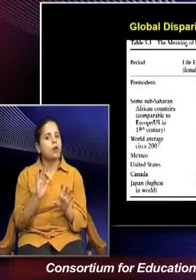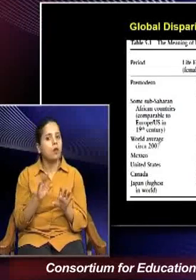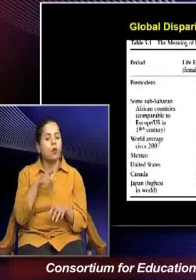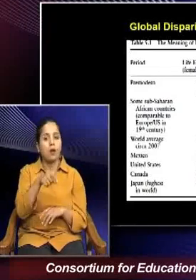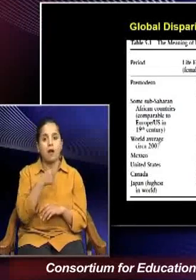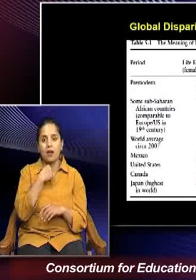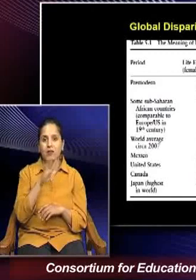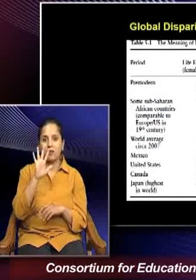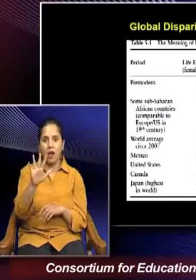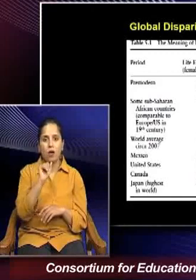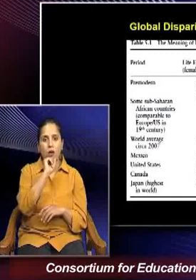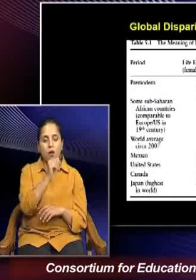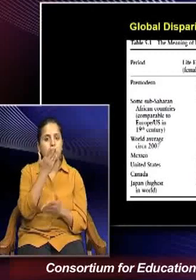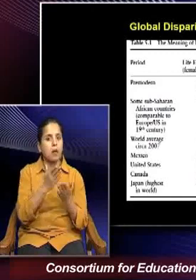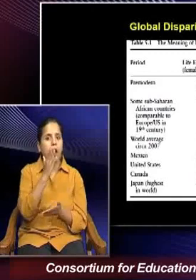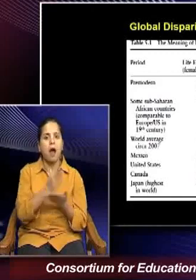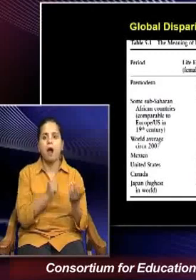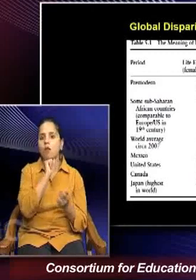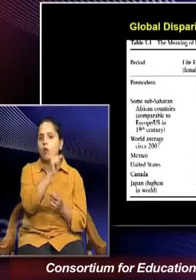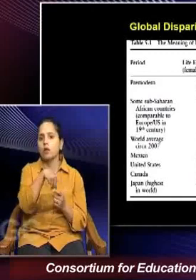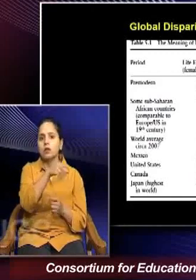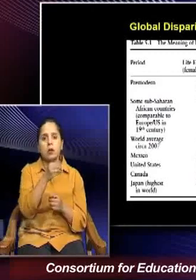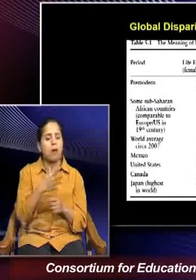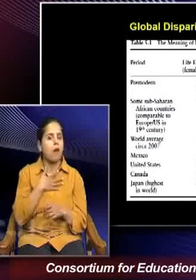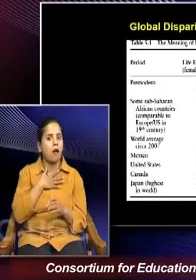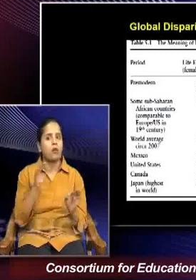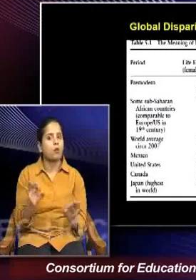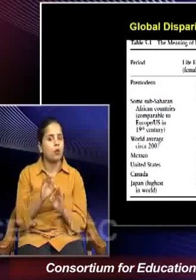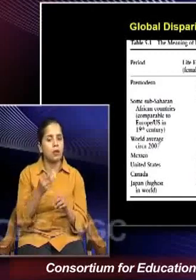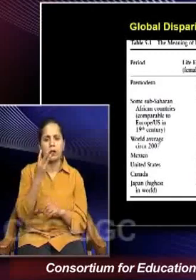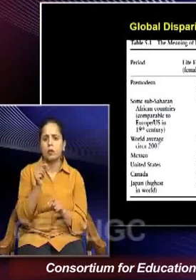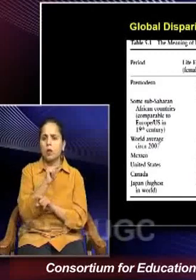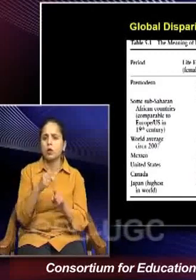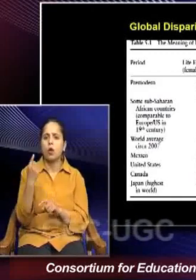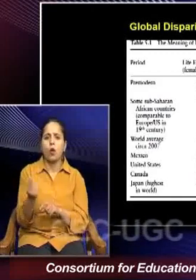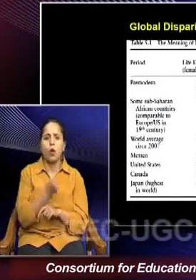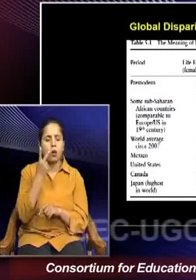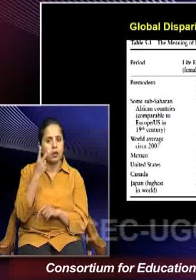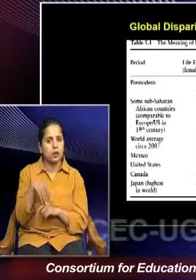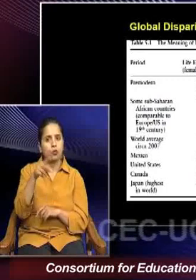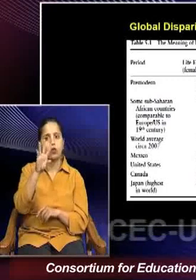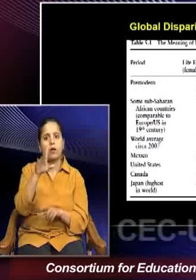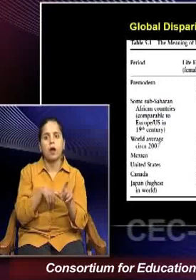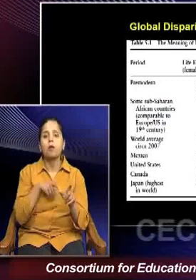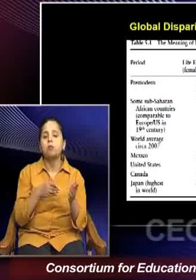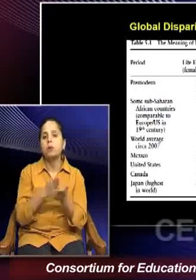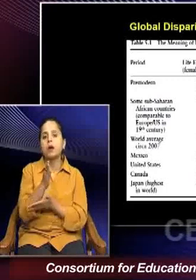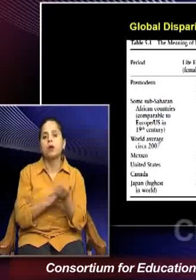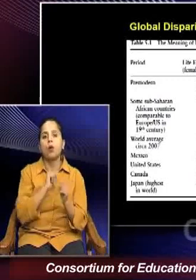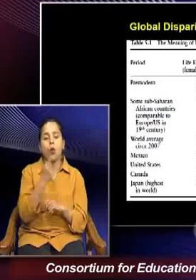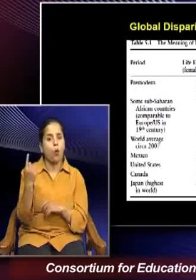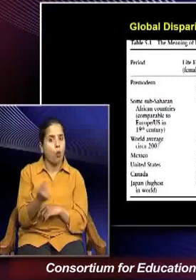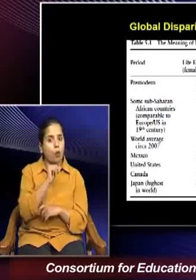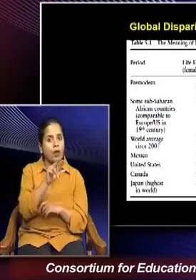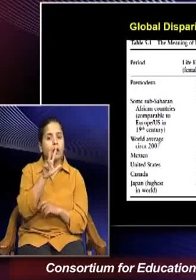of the 5, half of them would not survive. And only 30% would survive to see their 25th birthday. And only 8% would